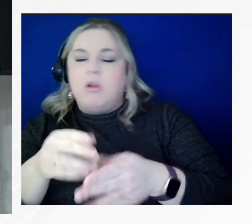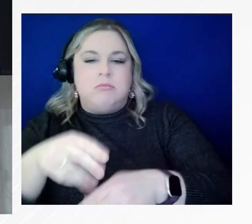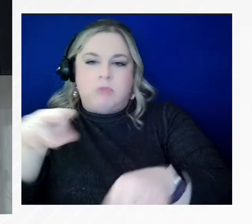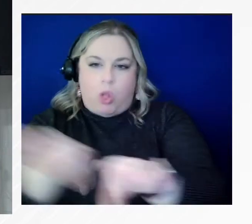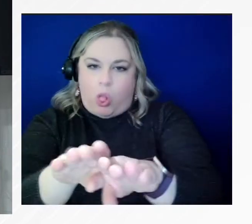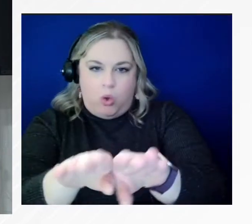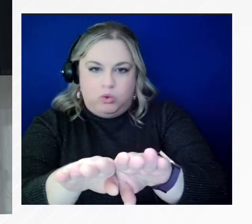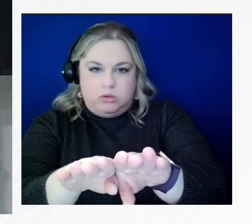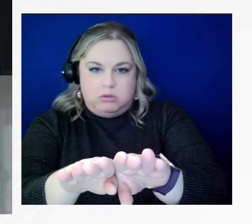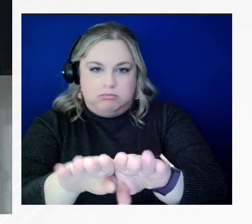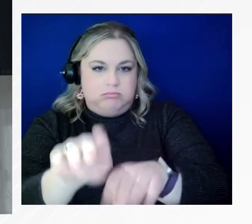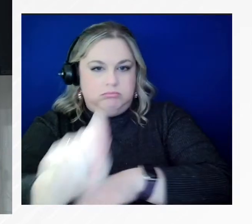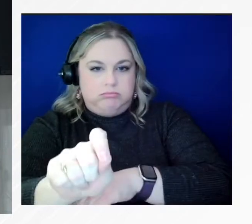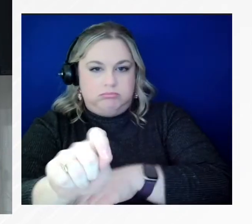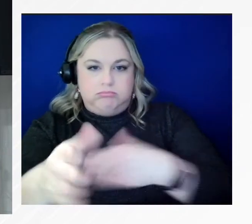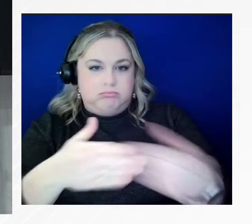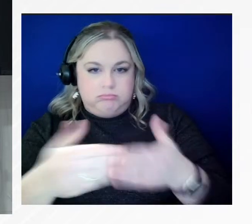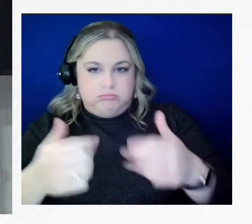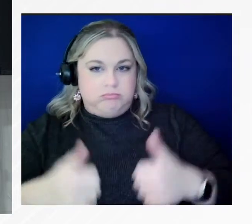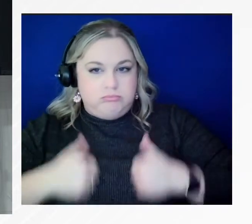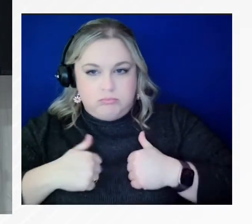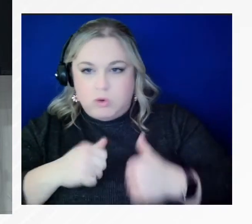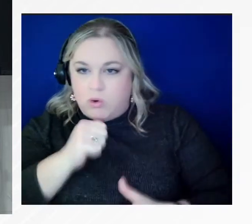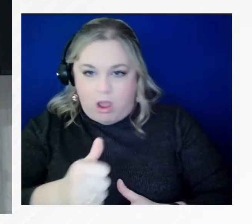on evacuations, please go to